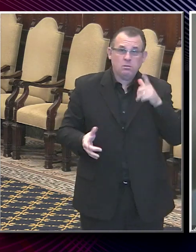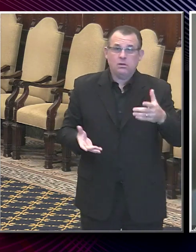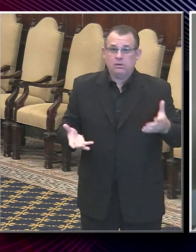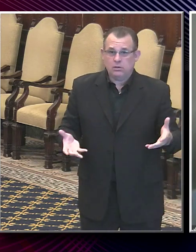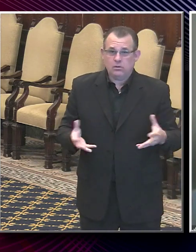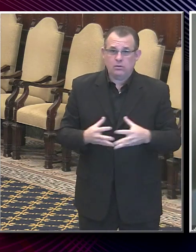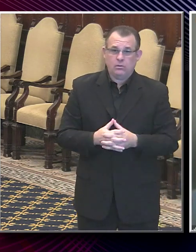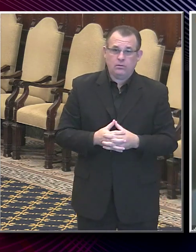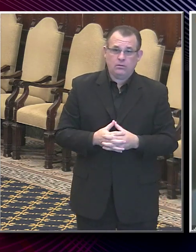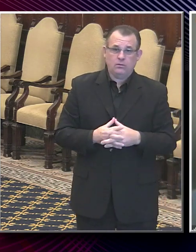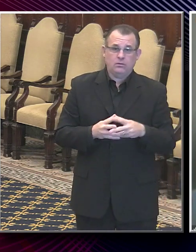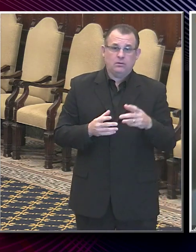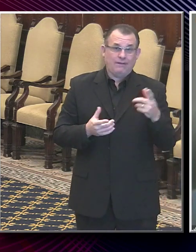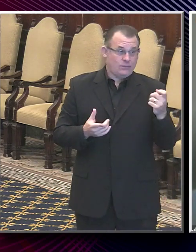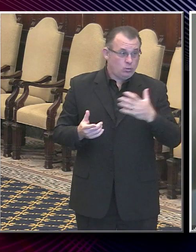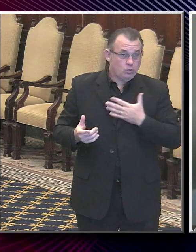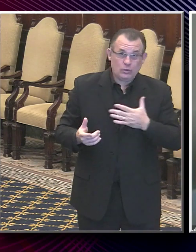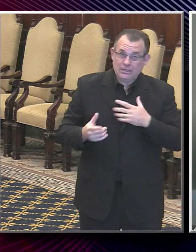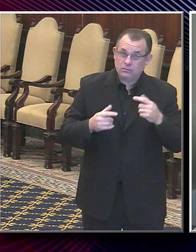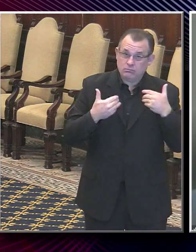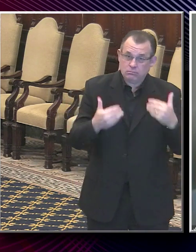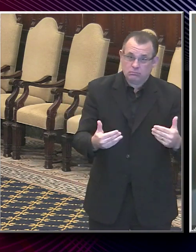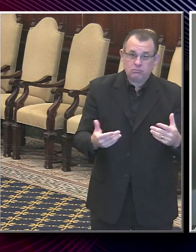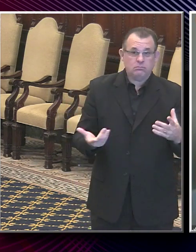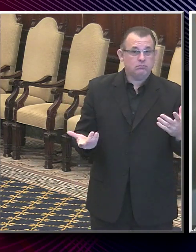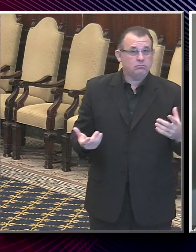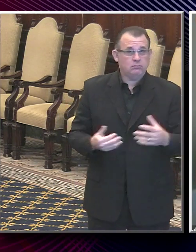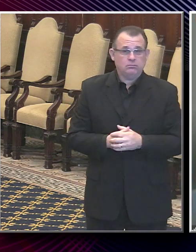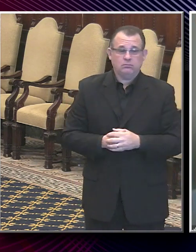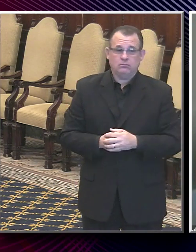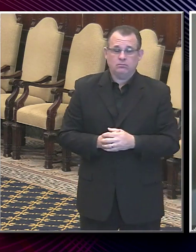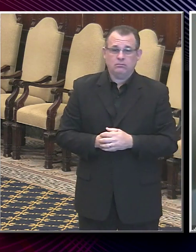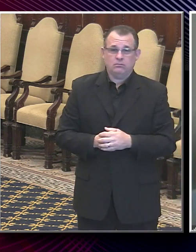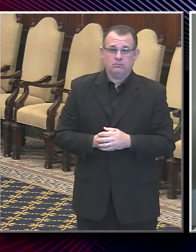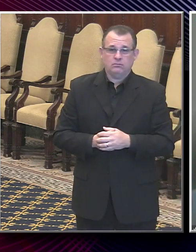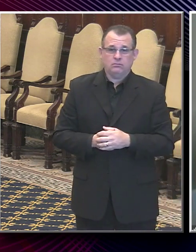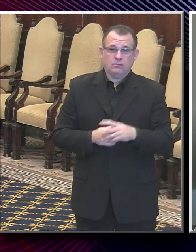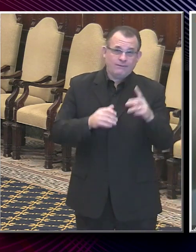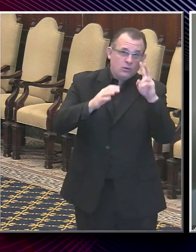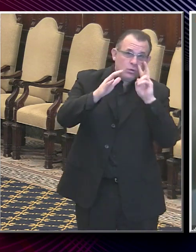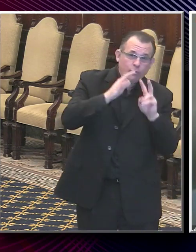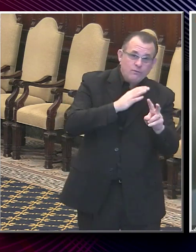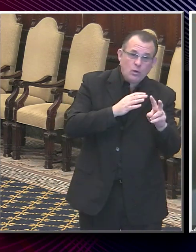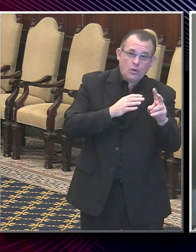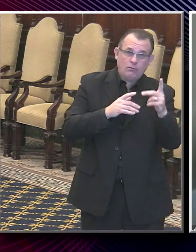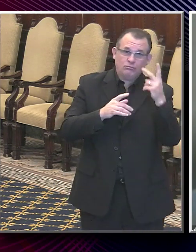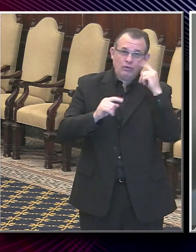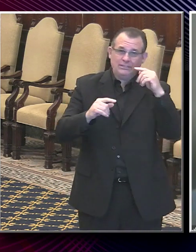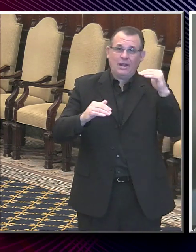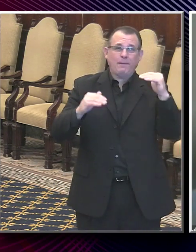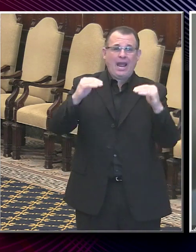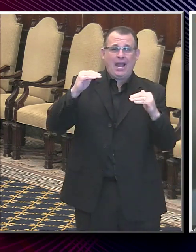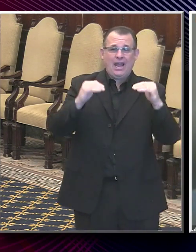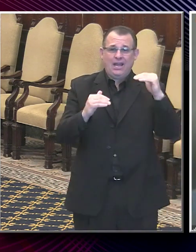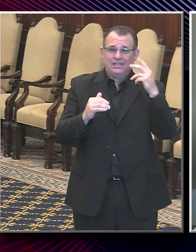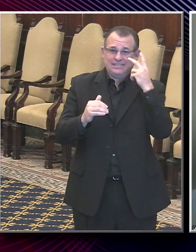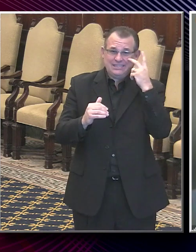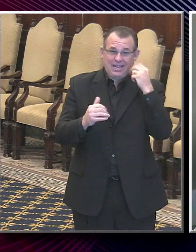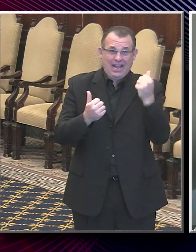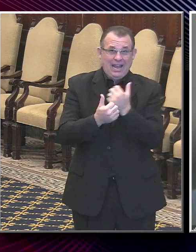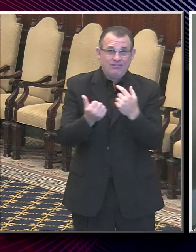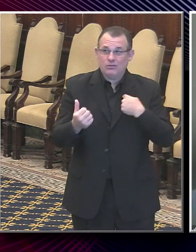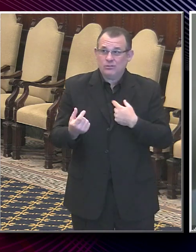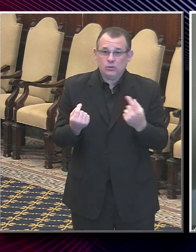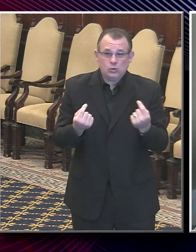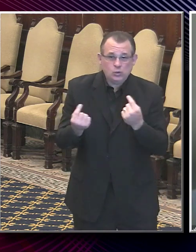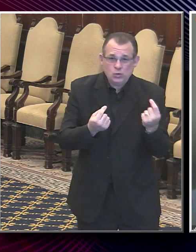manner. They feel that they need to do that for their customers anyway. And so they're looking forward to that guidance. So everything here we're doing with some uncertainty to